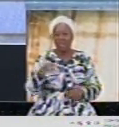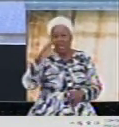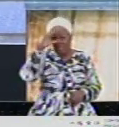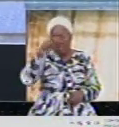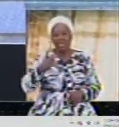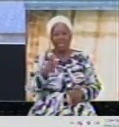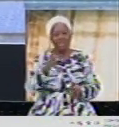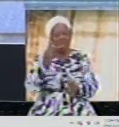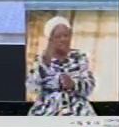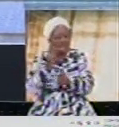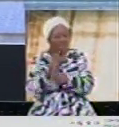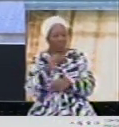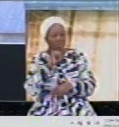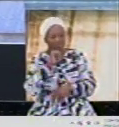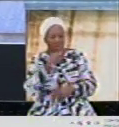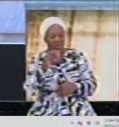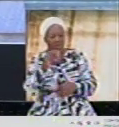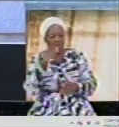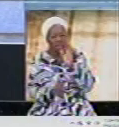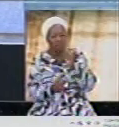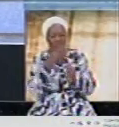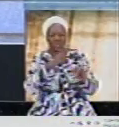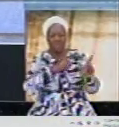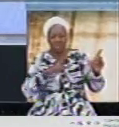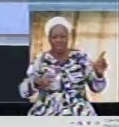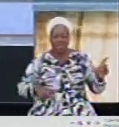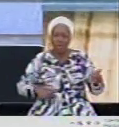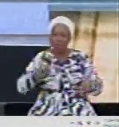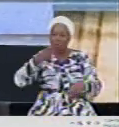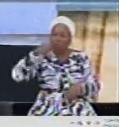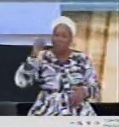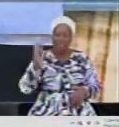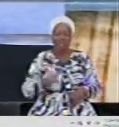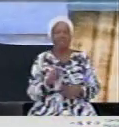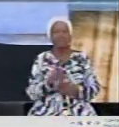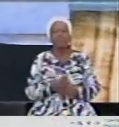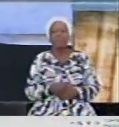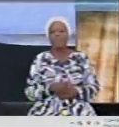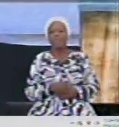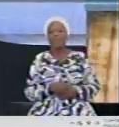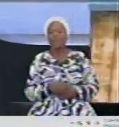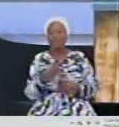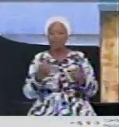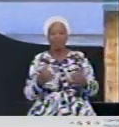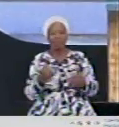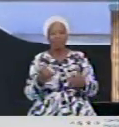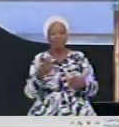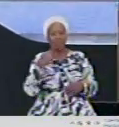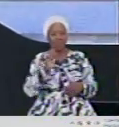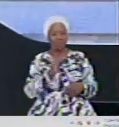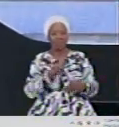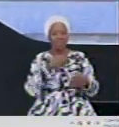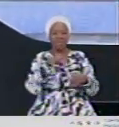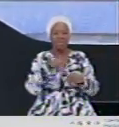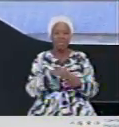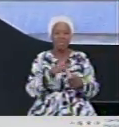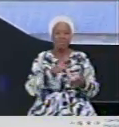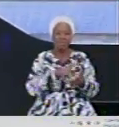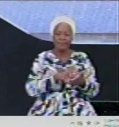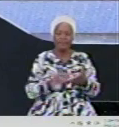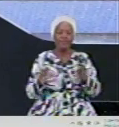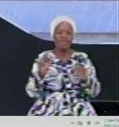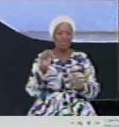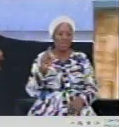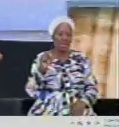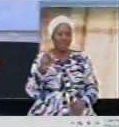not that which the Lord commanded. And then now he tells us in verse